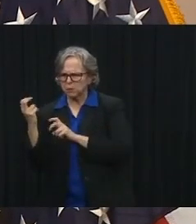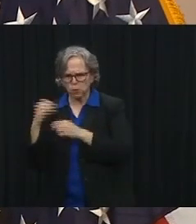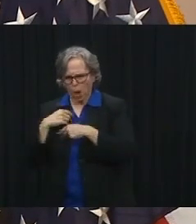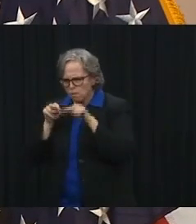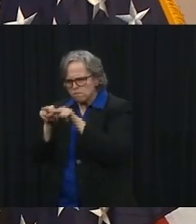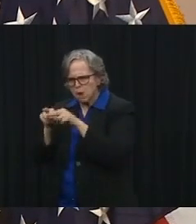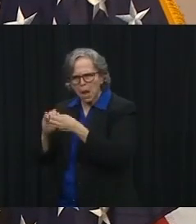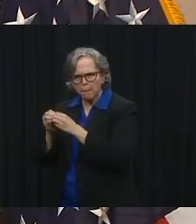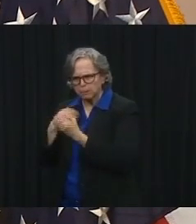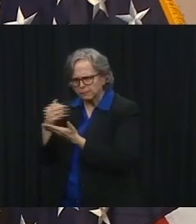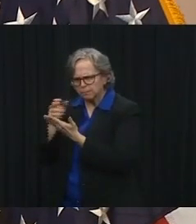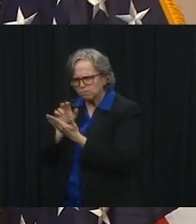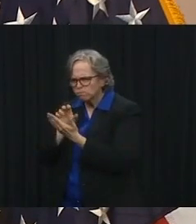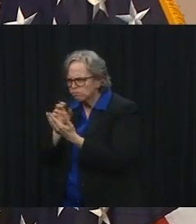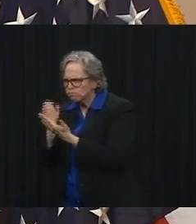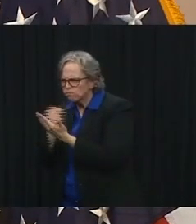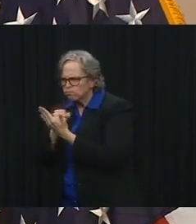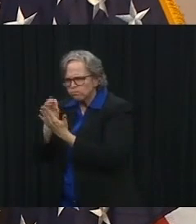Next slide, please.